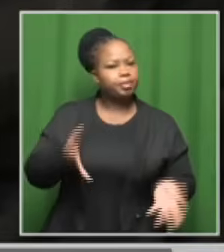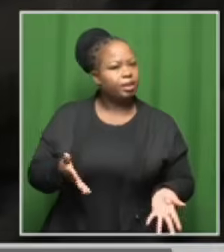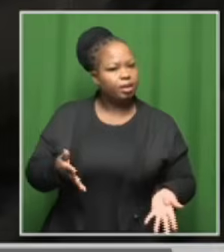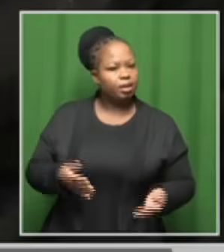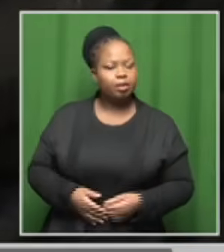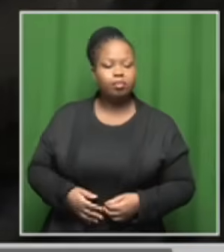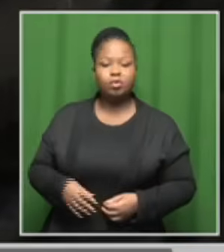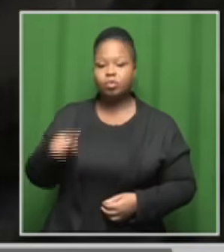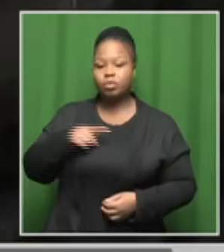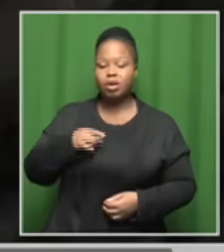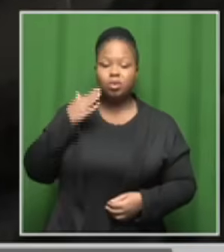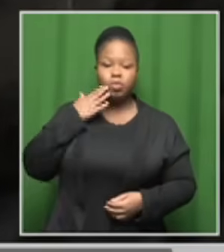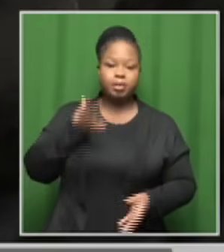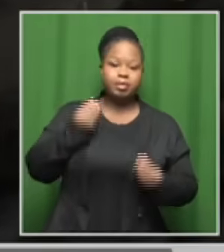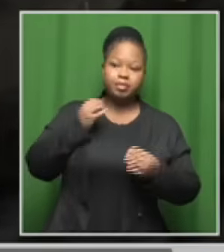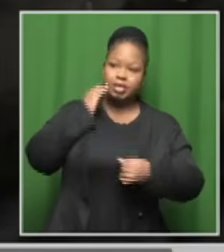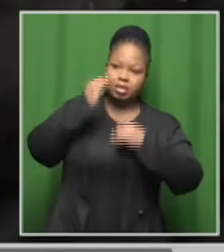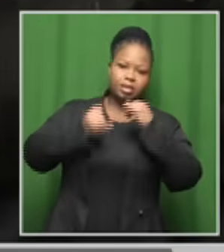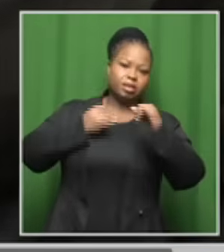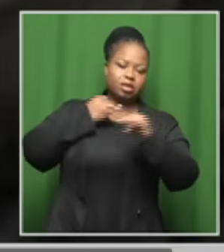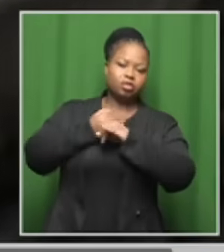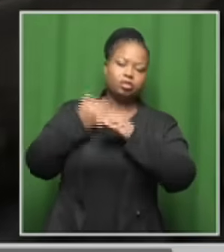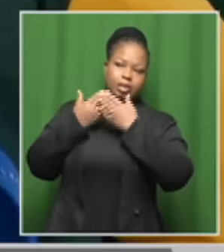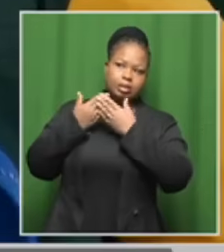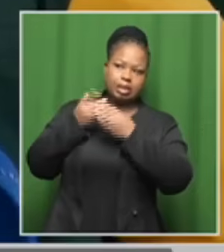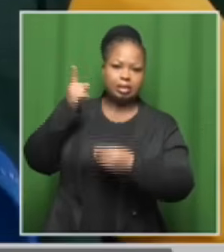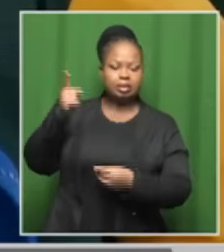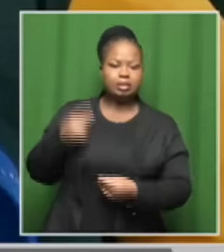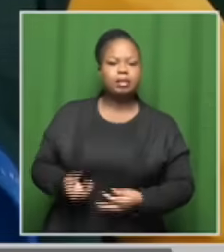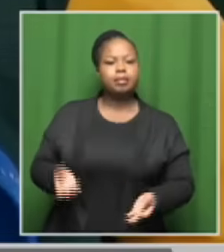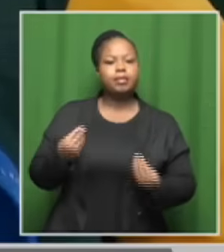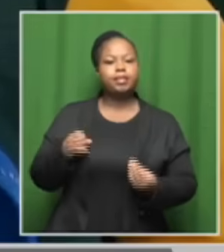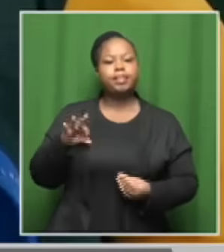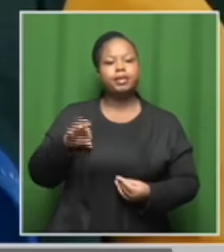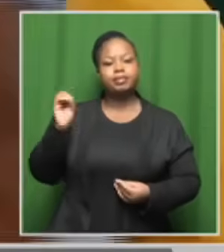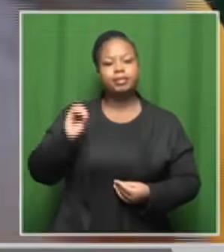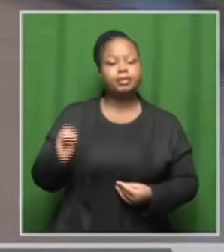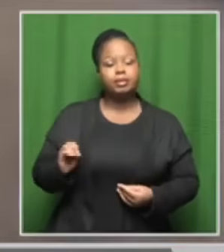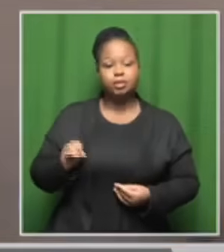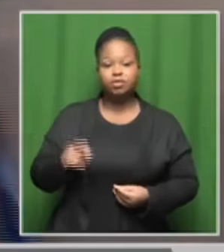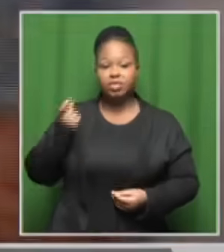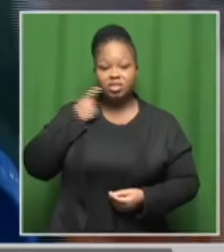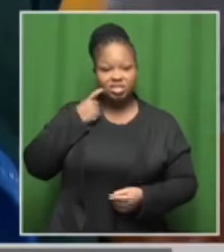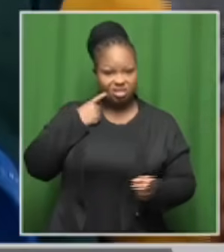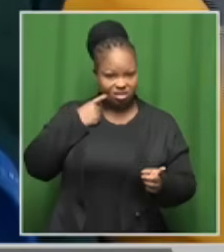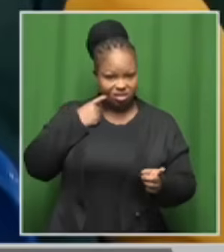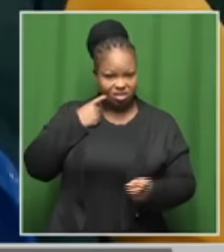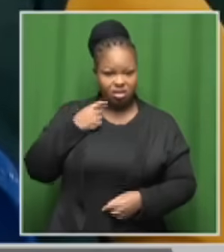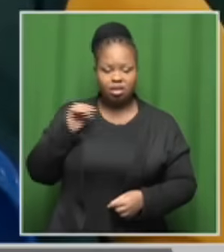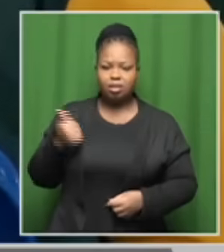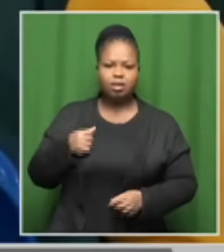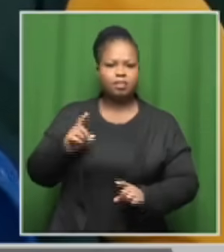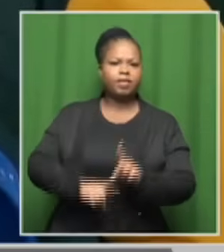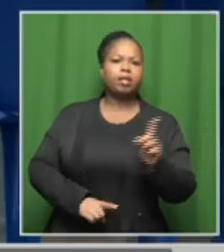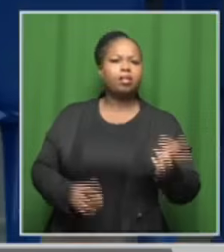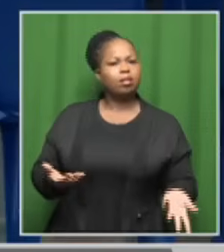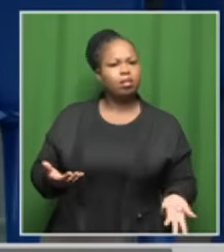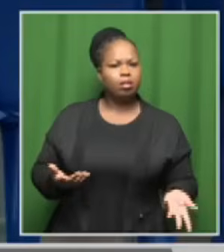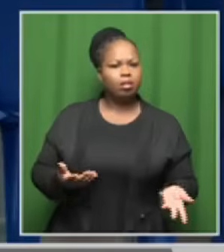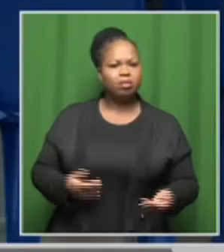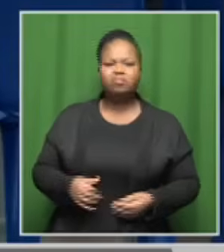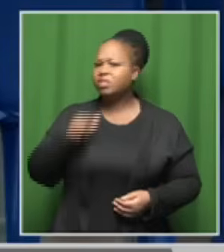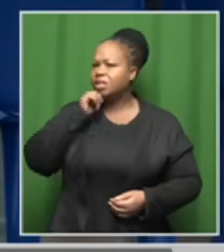they get the international study and they only get 30% of the easy ones, and they get, even if they